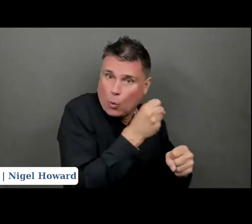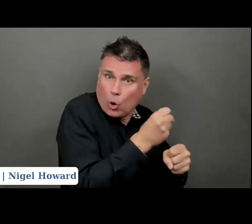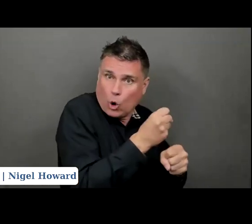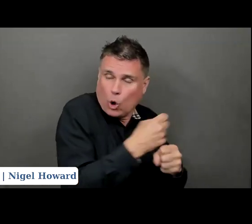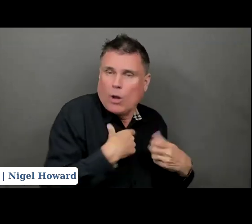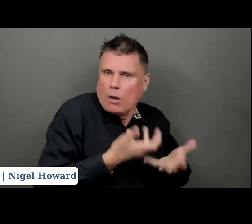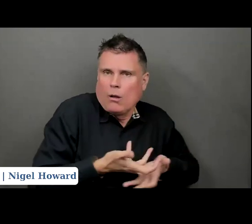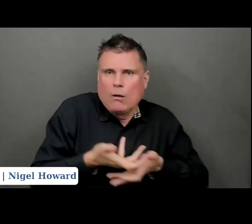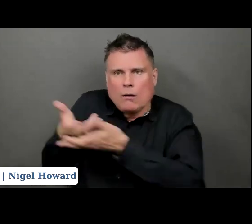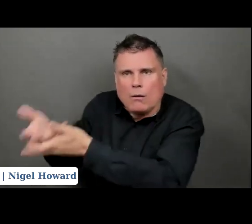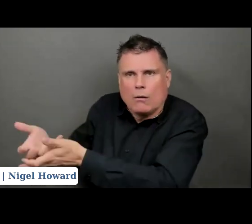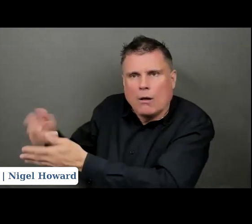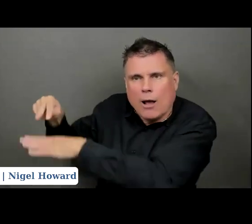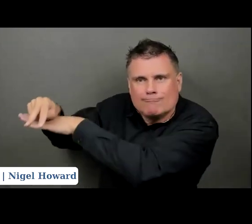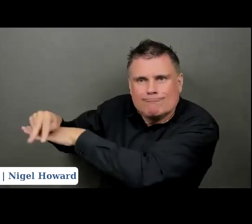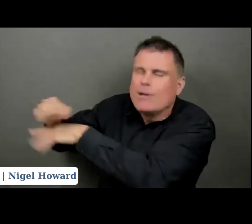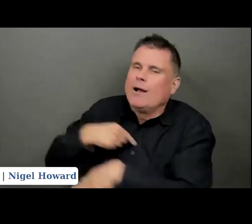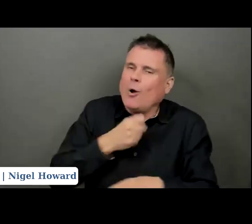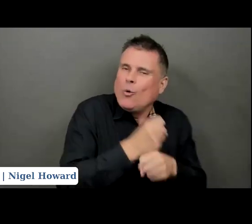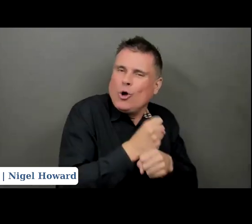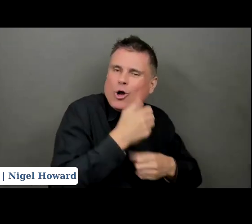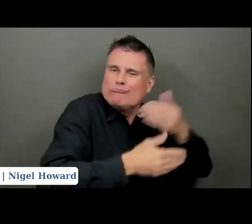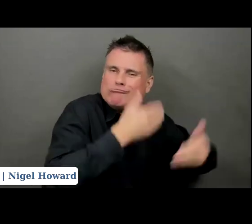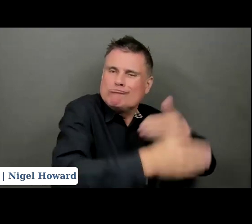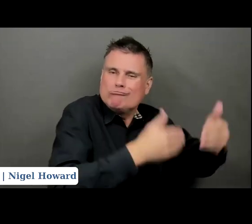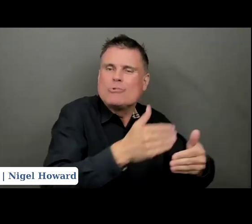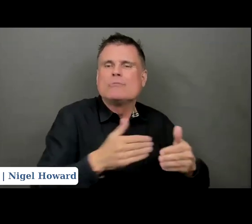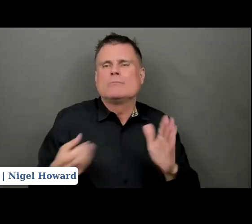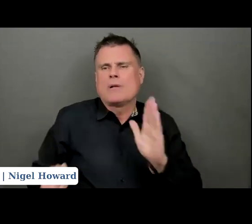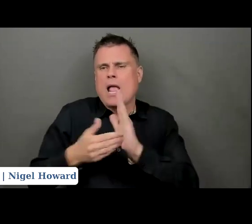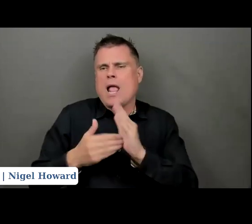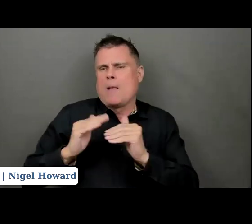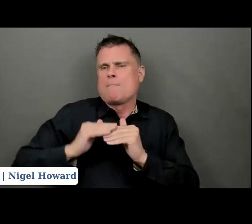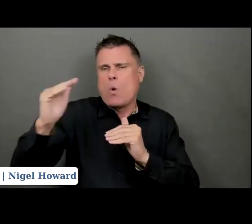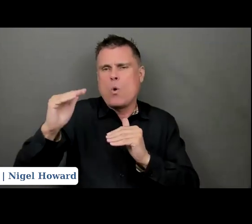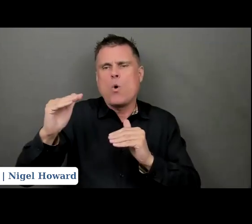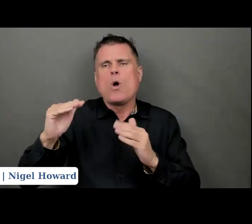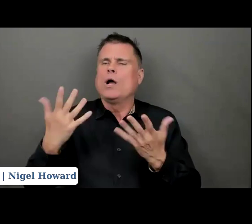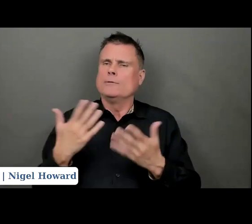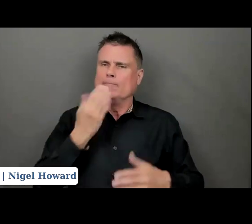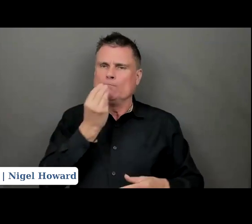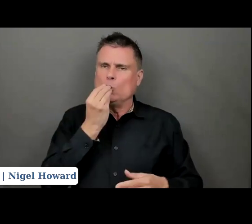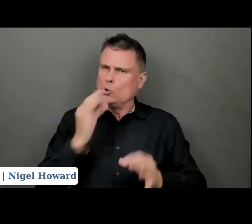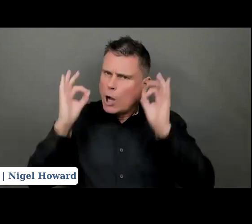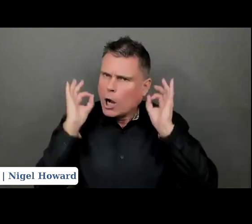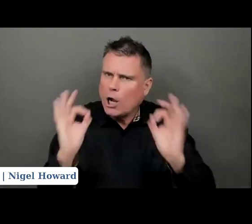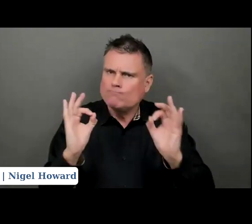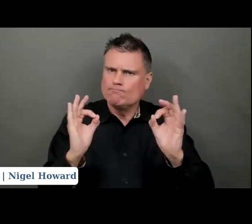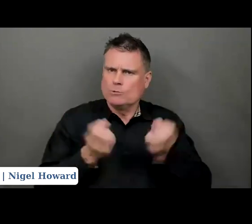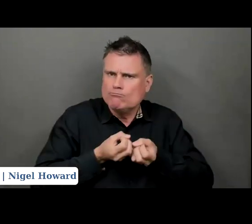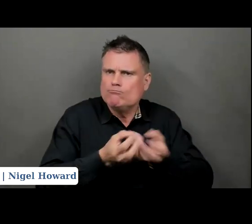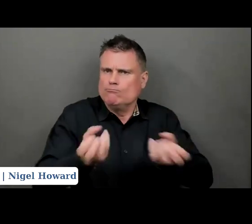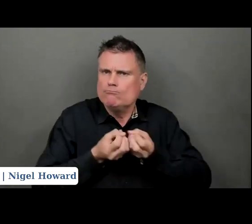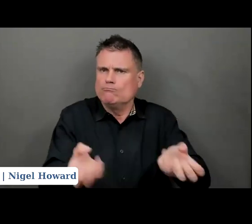with nutrition services. This was piloted in 2 sectors, in